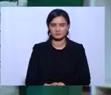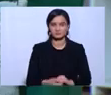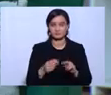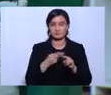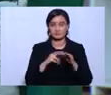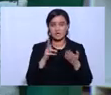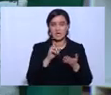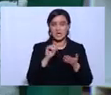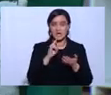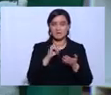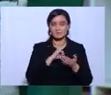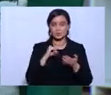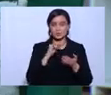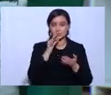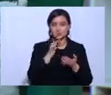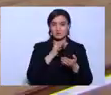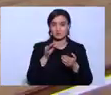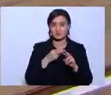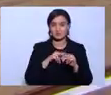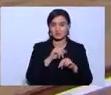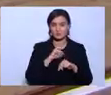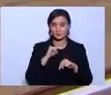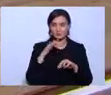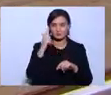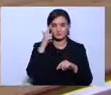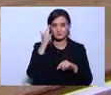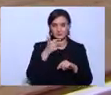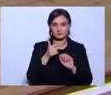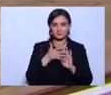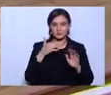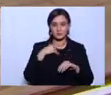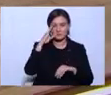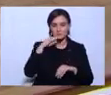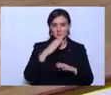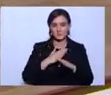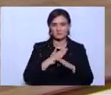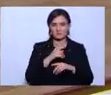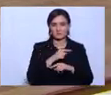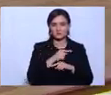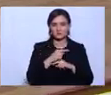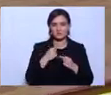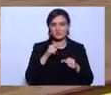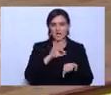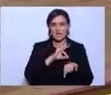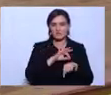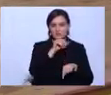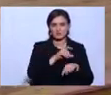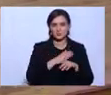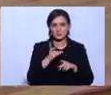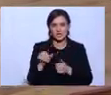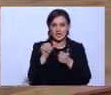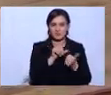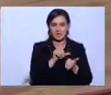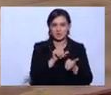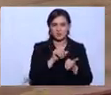makes him so intelligent. He says, my father has a terrible, terrible illness. Maybe you can help him. And that's when the white men realize, oh, no, we